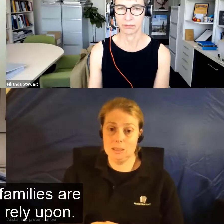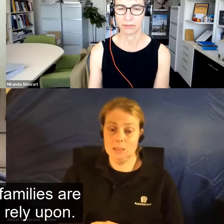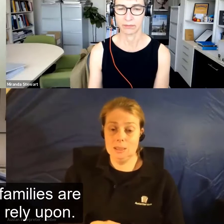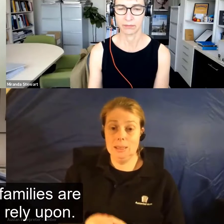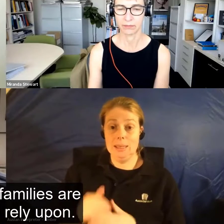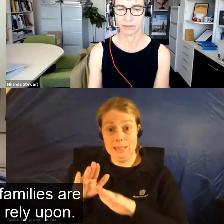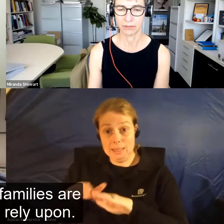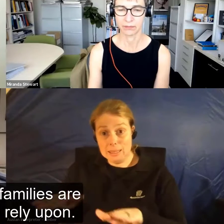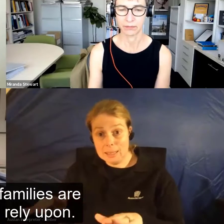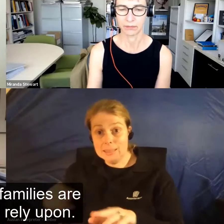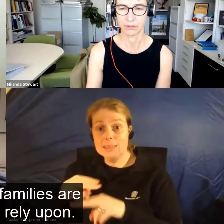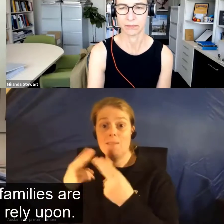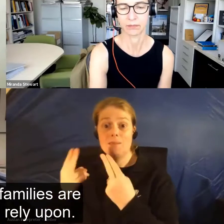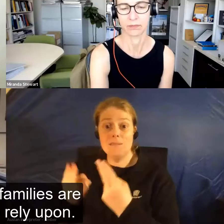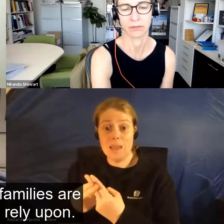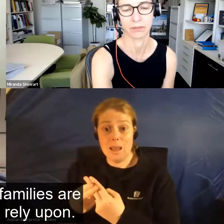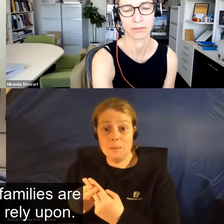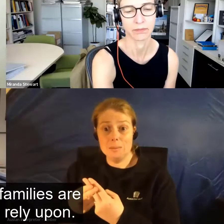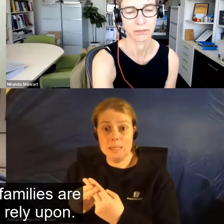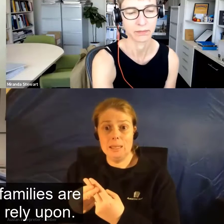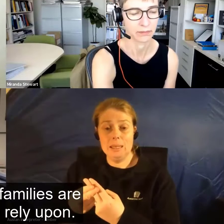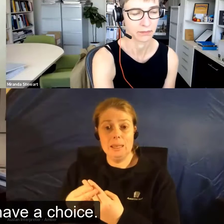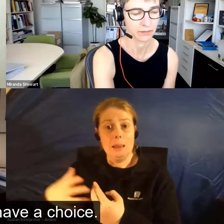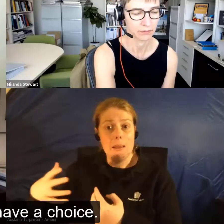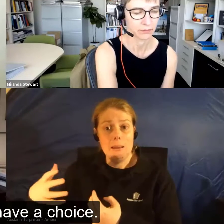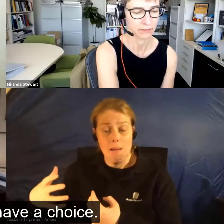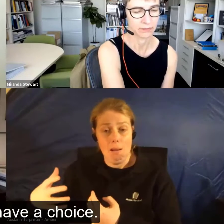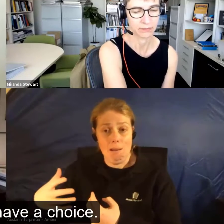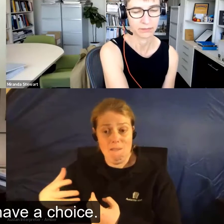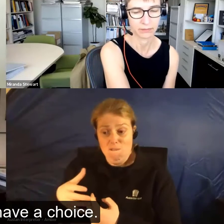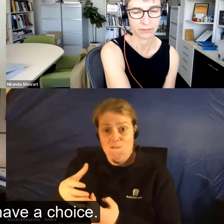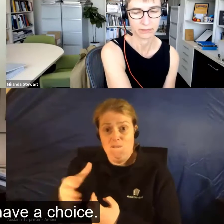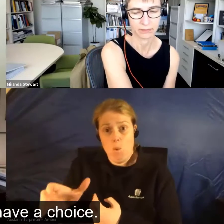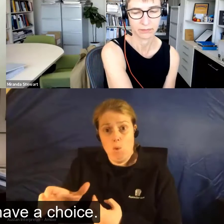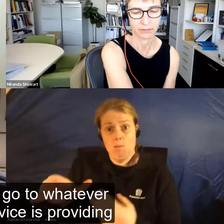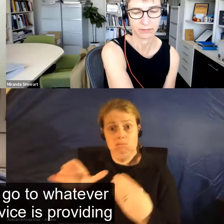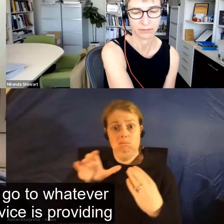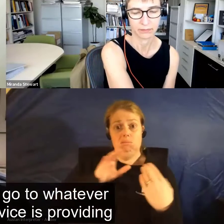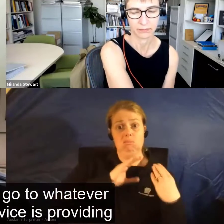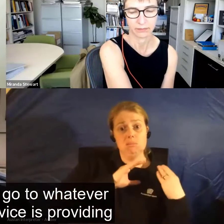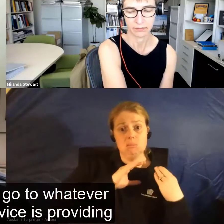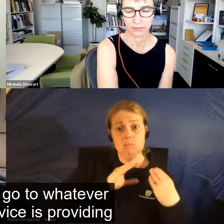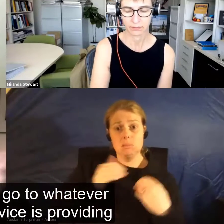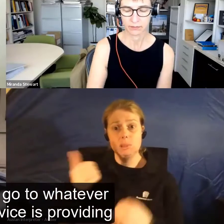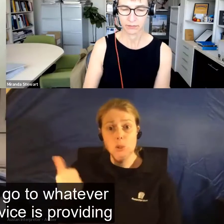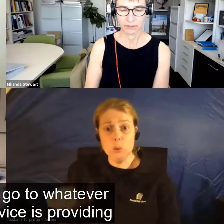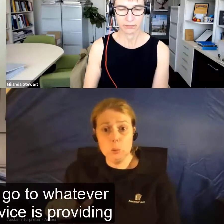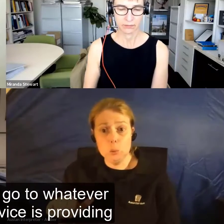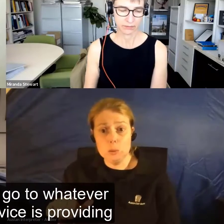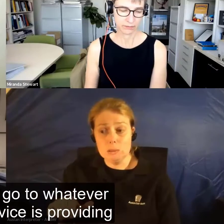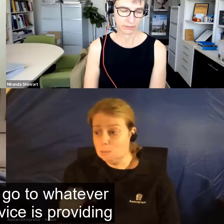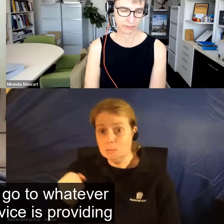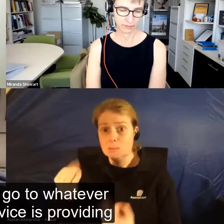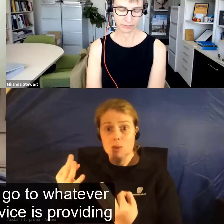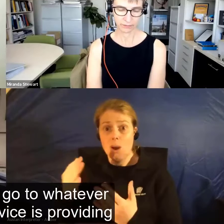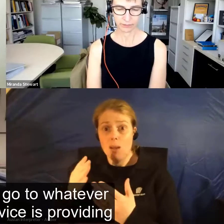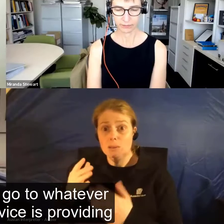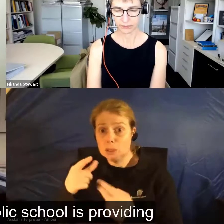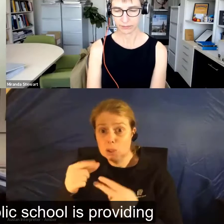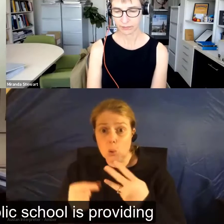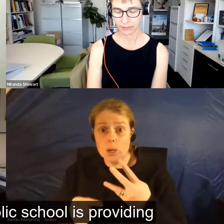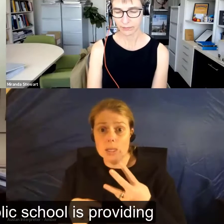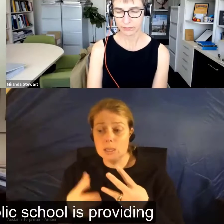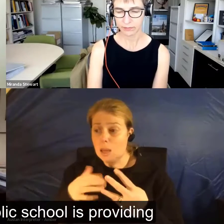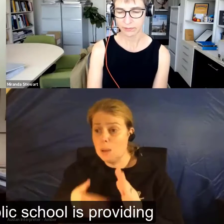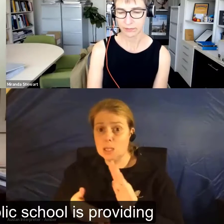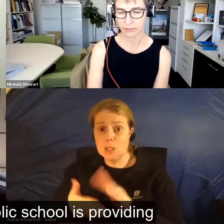their families are forced to rely upon. They don't have a choice. They have to go to whatever the health service is providing